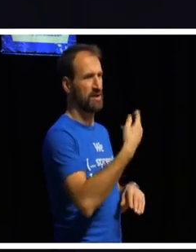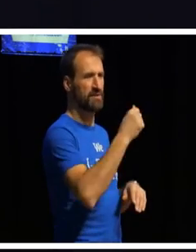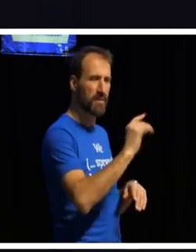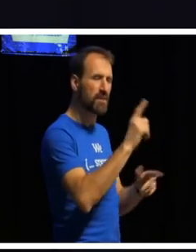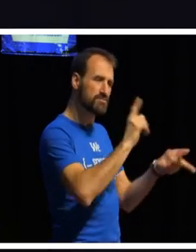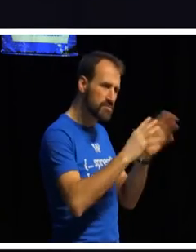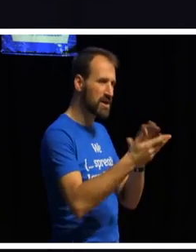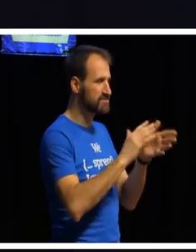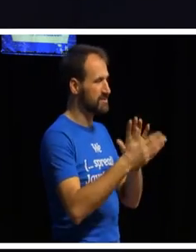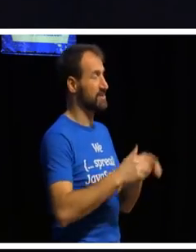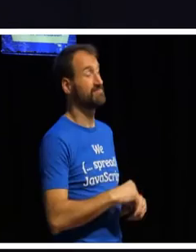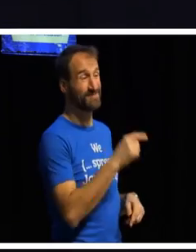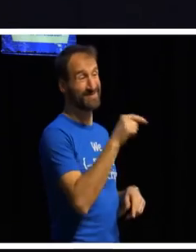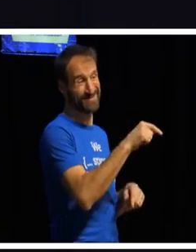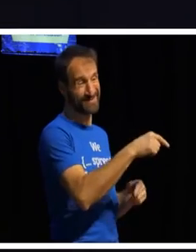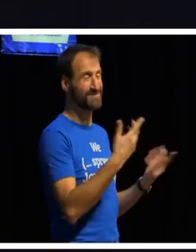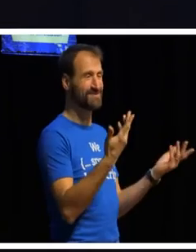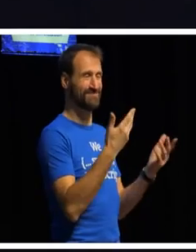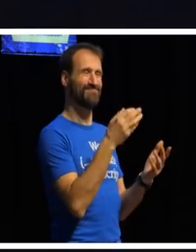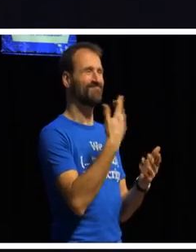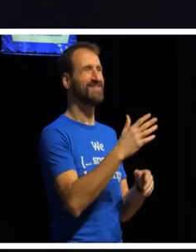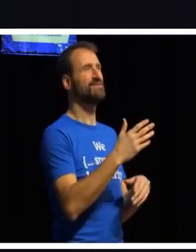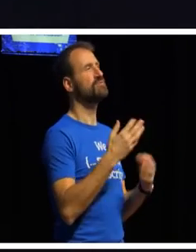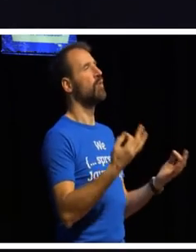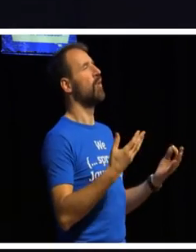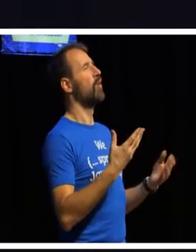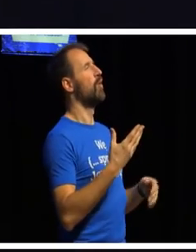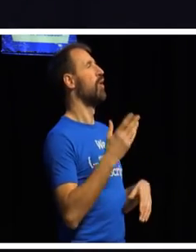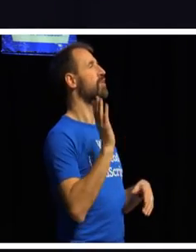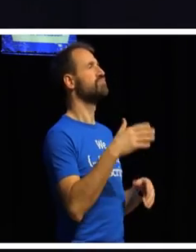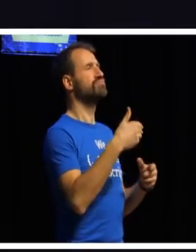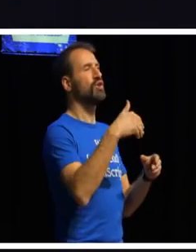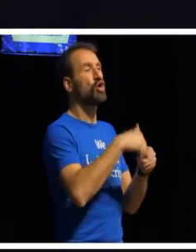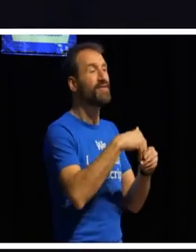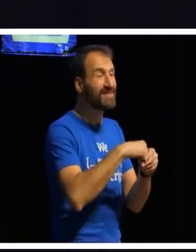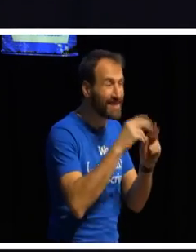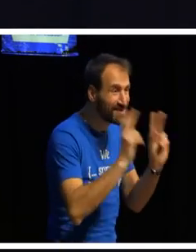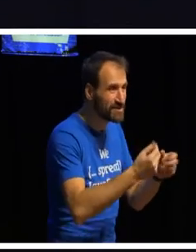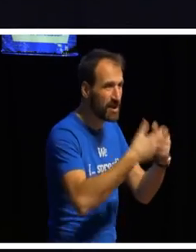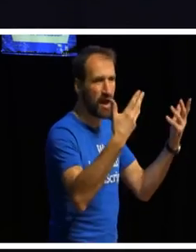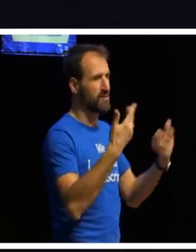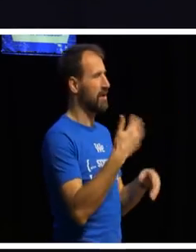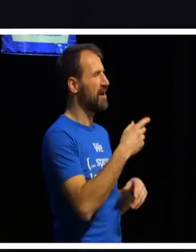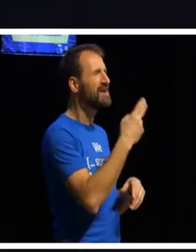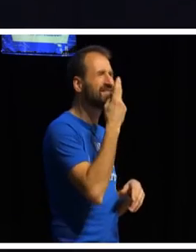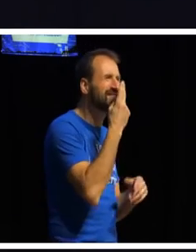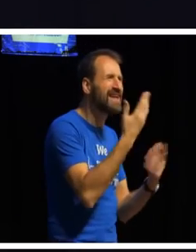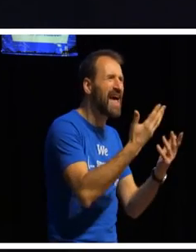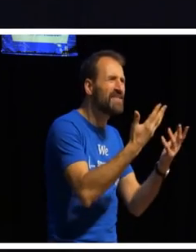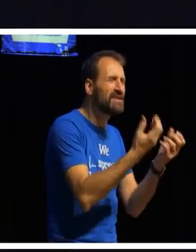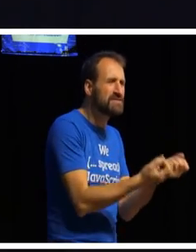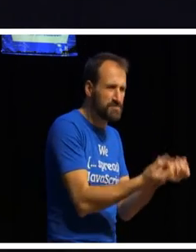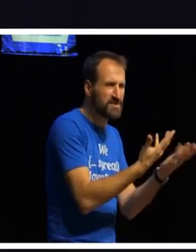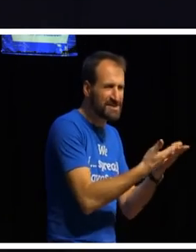it's at that point, it's not real content. It's just the kind of top banner. But it's something. The user feels like something's happening. And then at